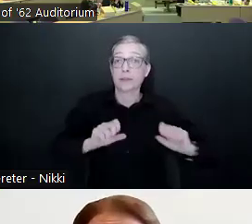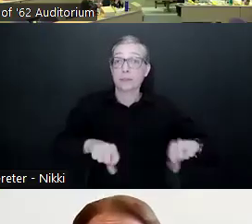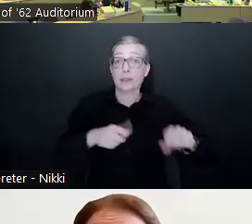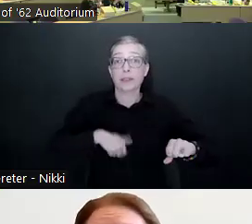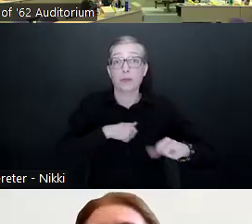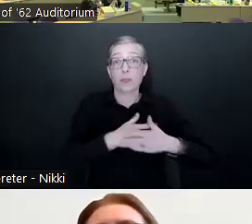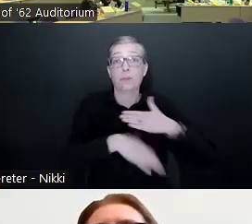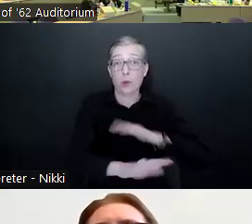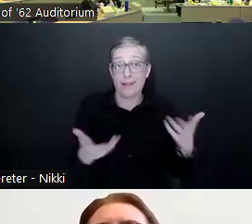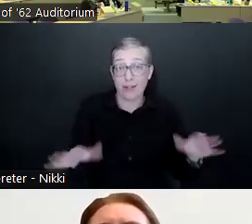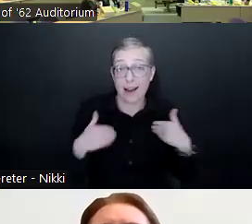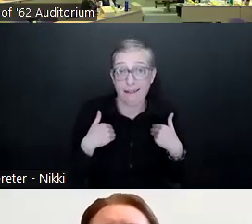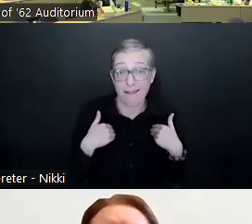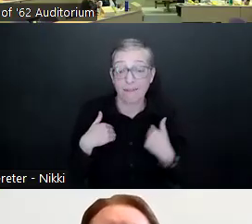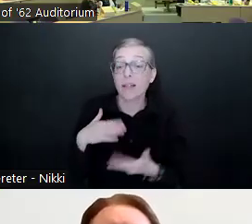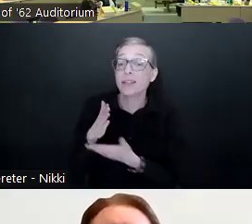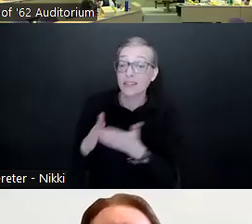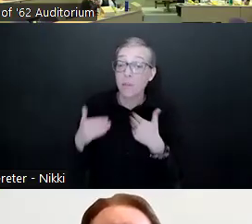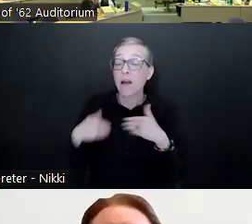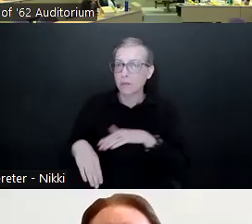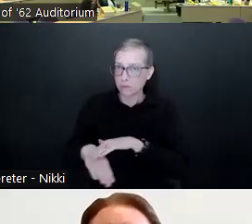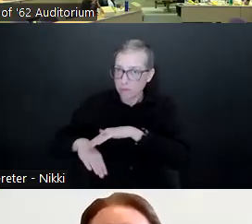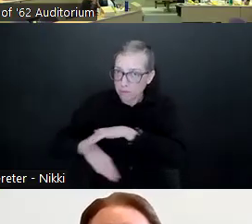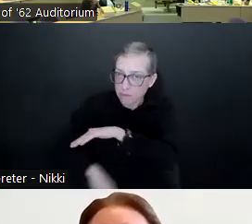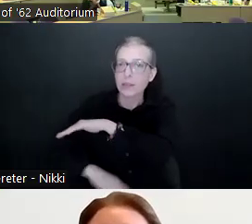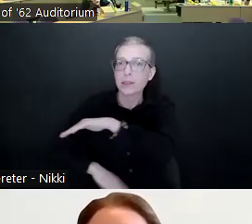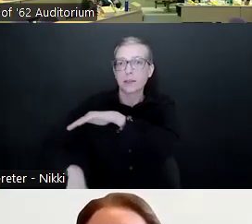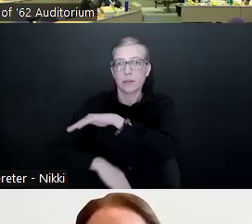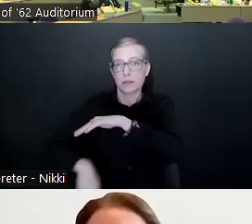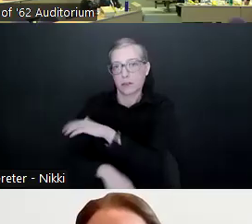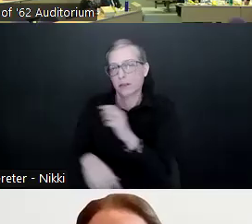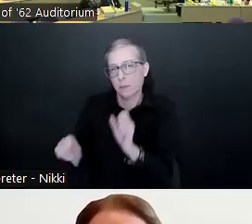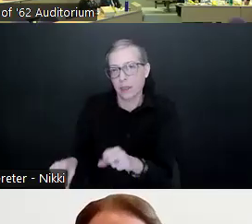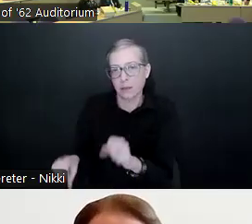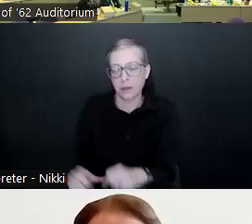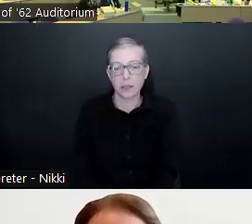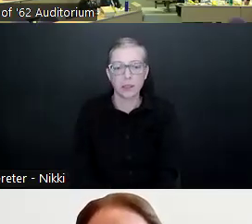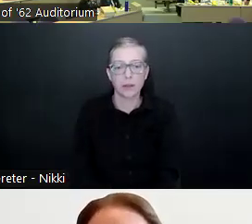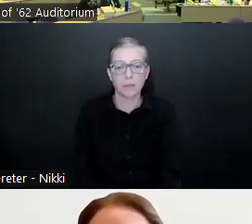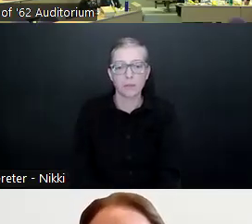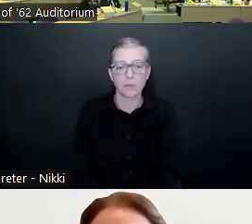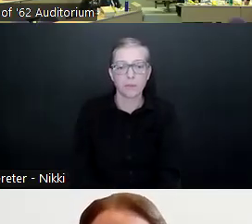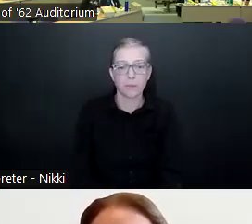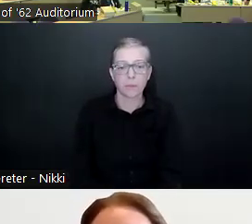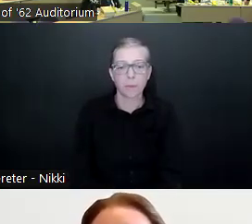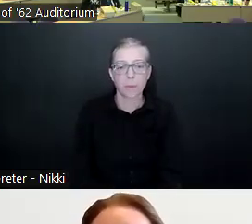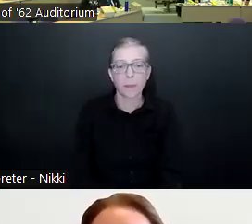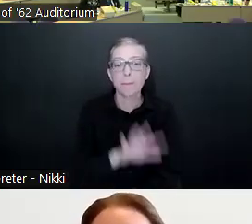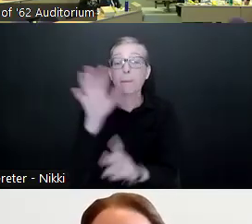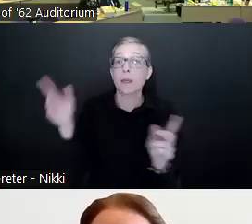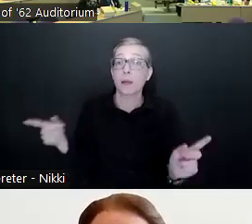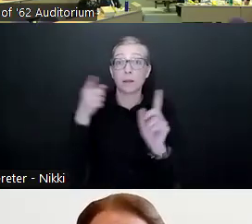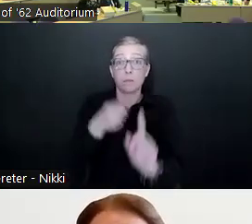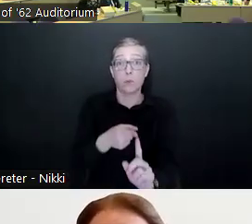with rudimentary capacity. And it really comes down to the capacity to reflect